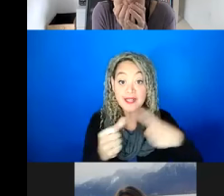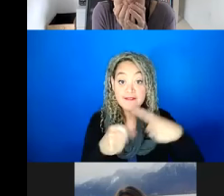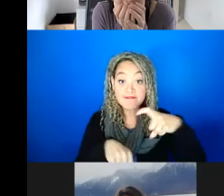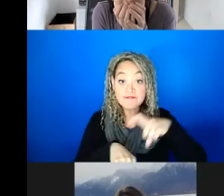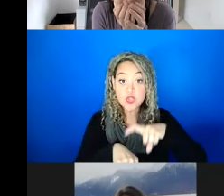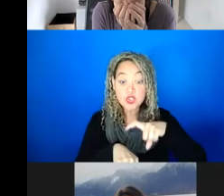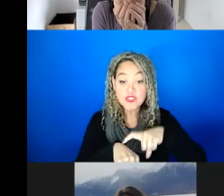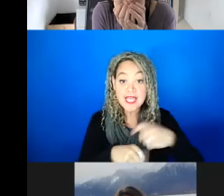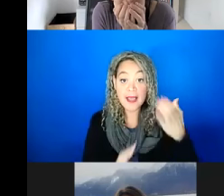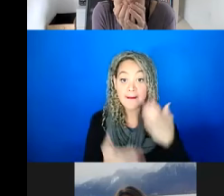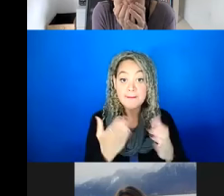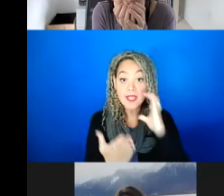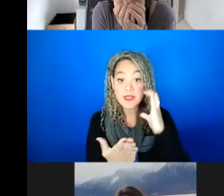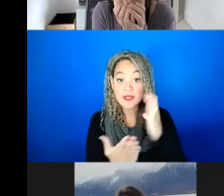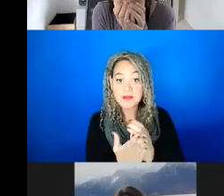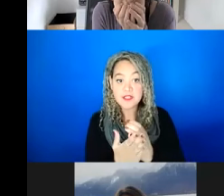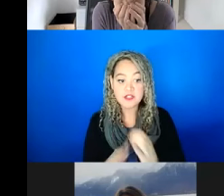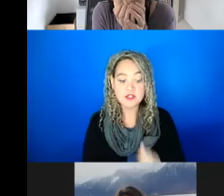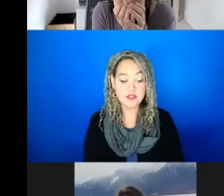this picture.